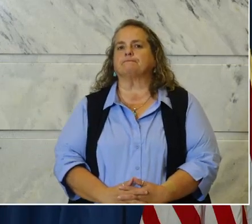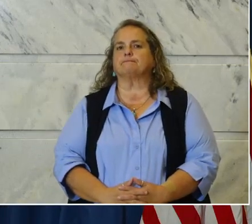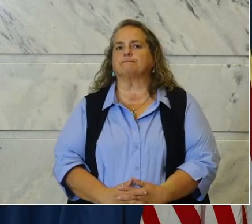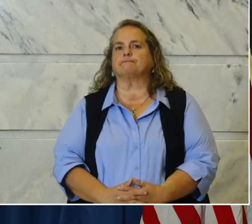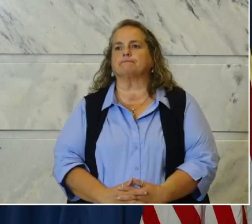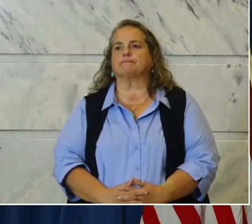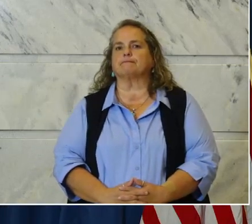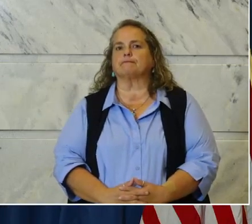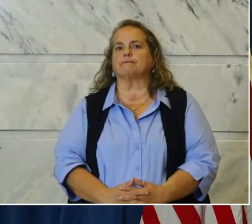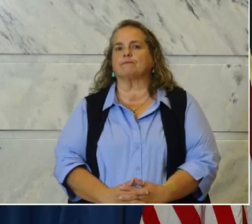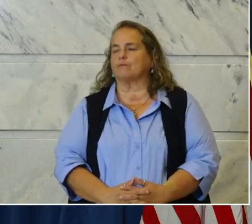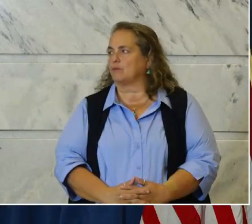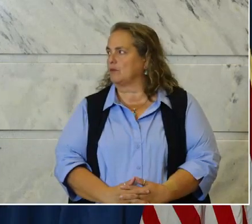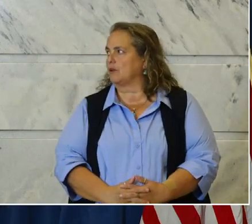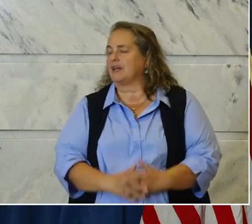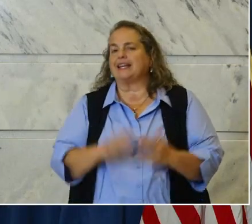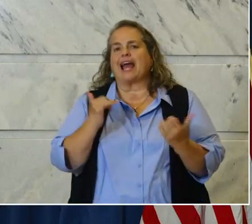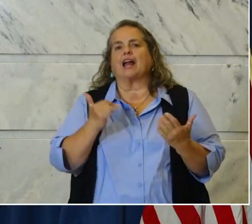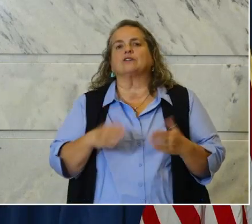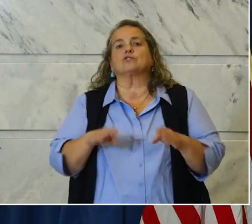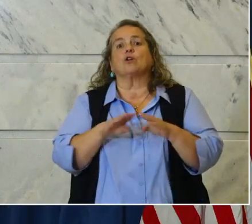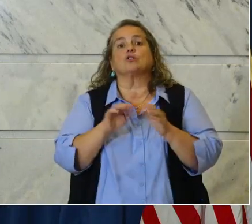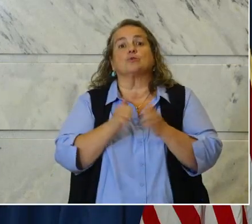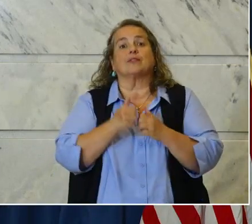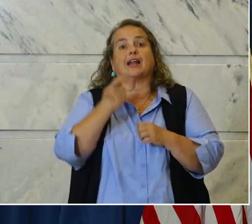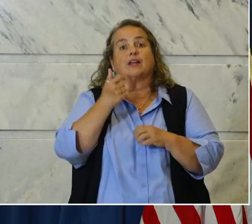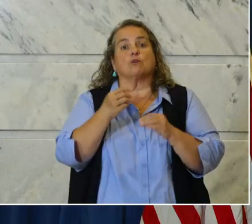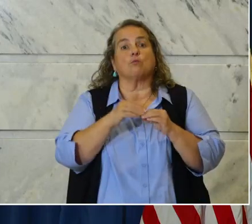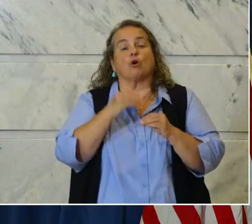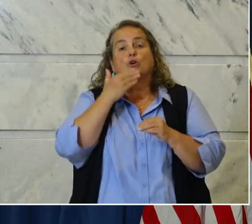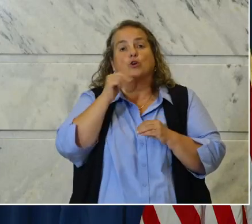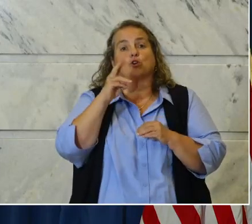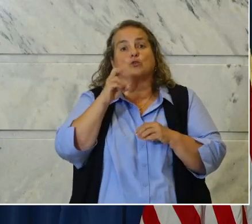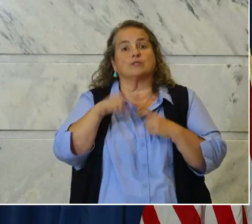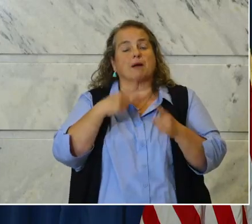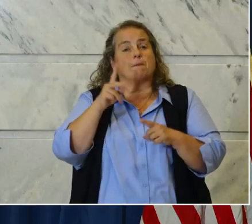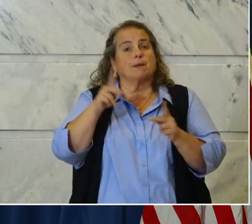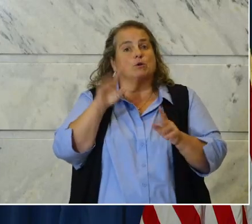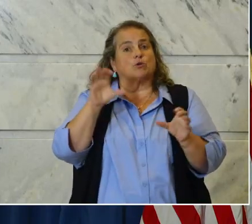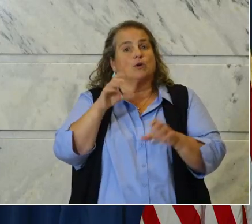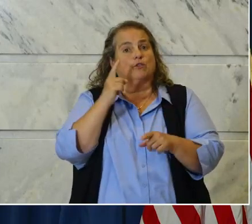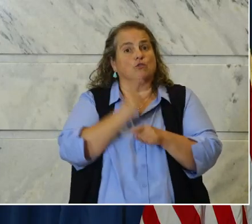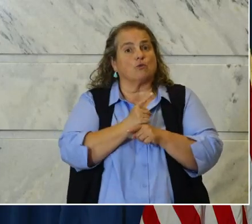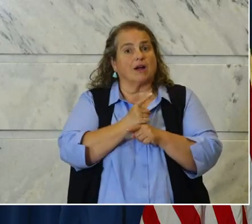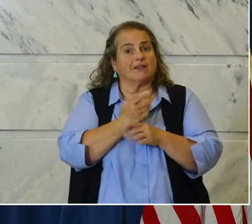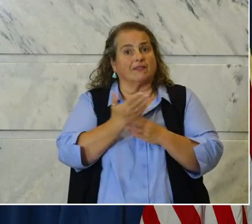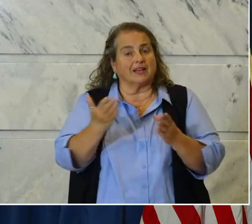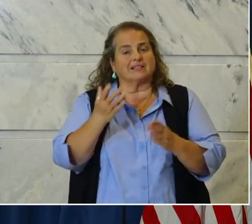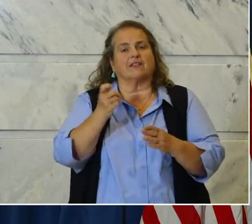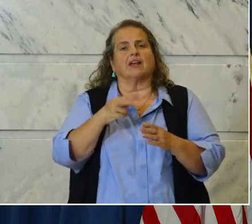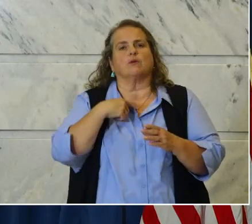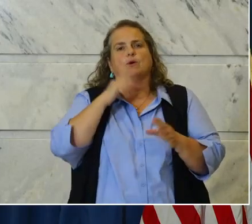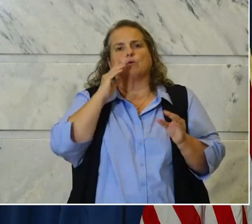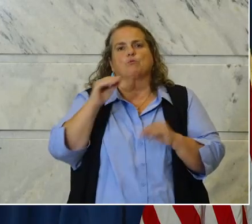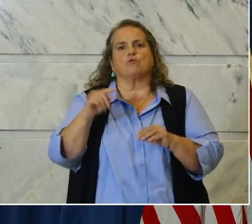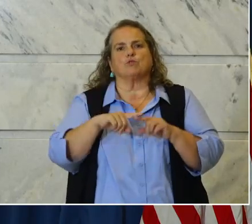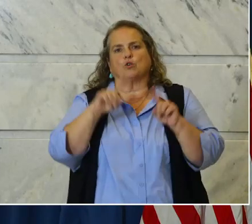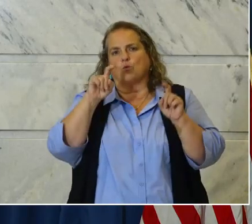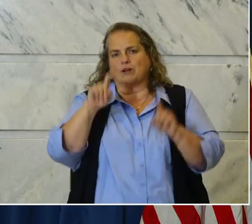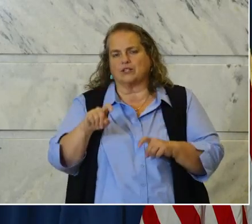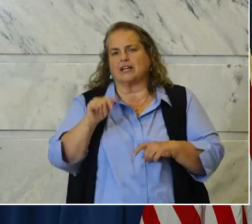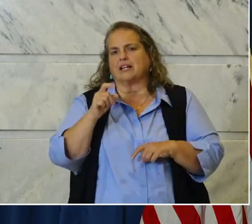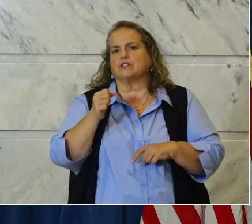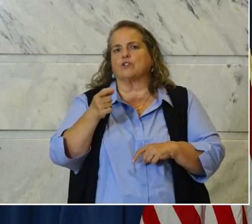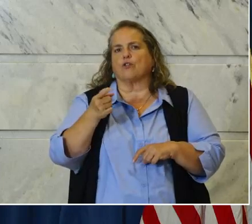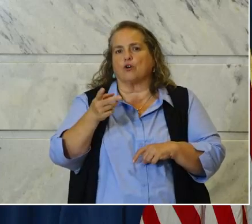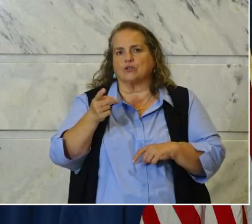All right, let's close out with a little more good news about people doing the right things out there, and then we'll move into questions. It's Thursday.